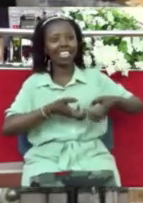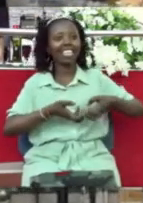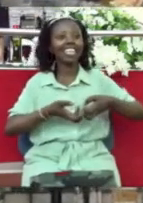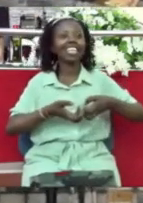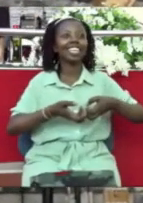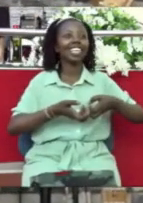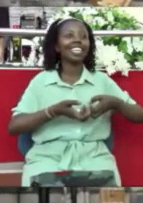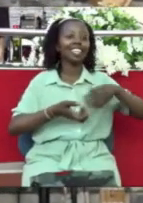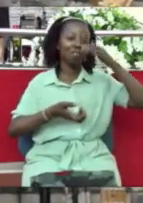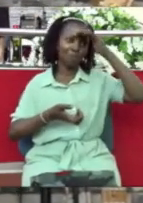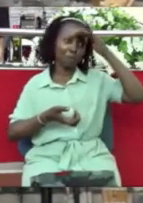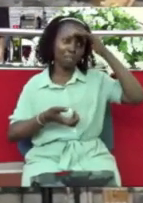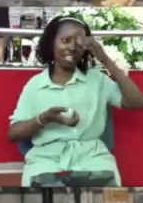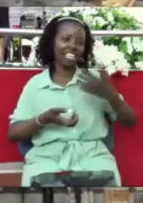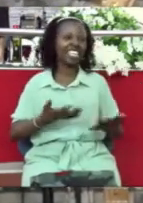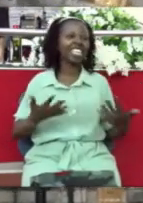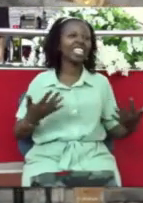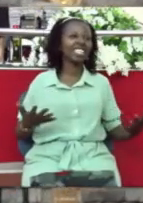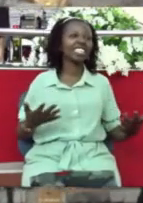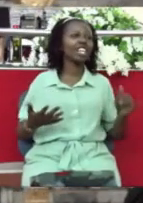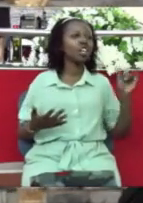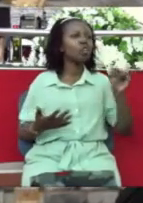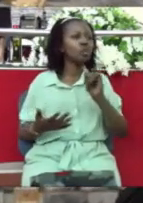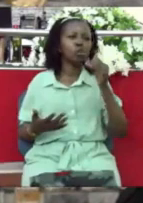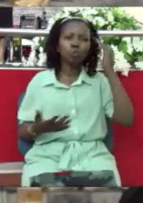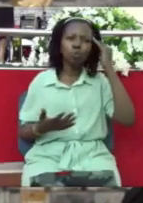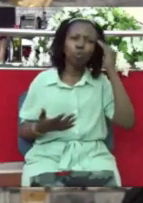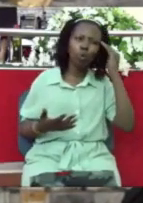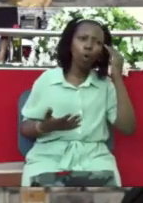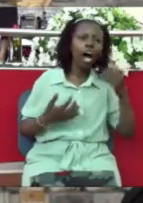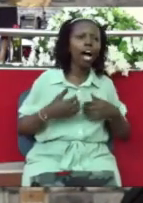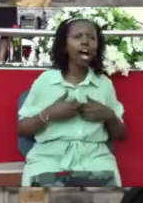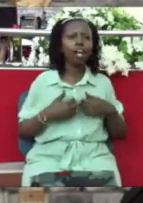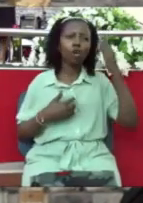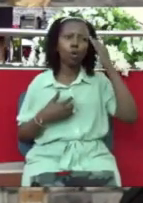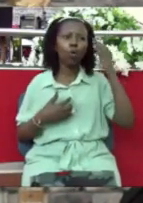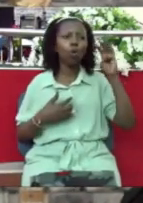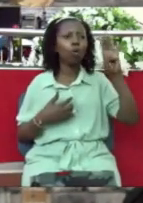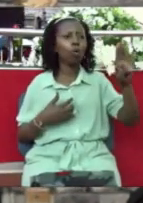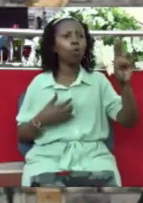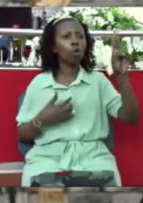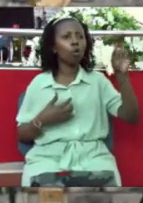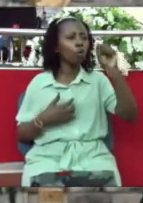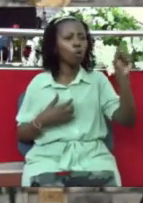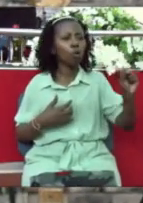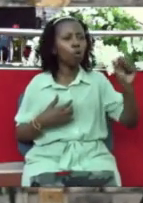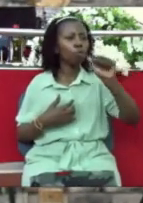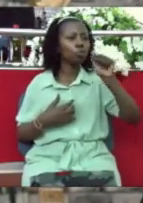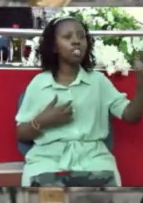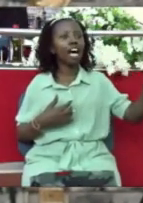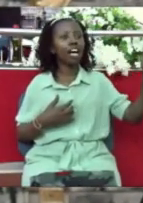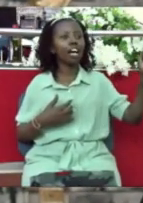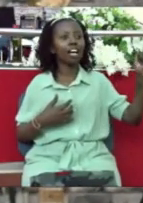Ilikuwa imepikwa. Wale mnajua sana. Kuna kitu inaitwa budha. Mnajua budha? Those who know very well, you know there's something called budha.